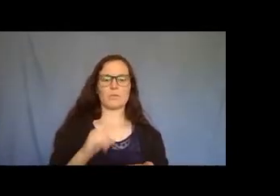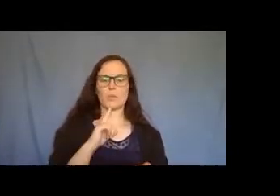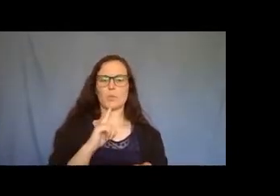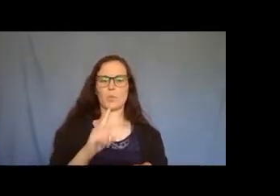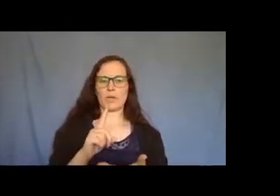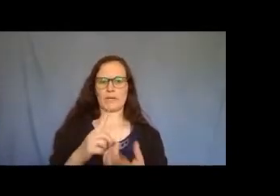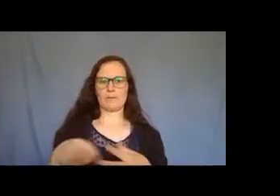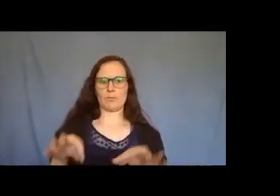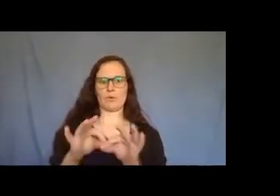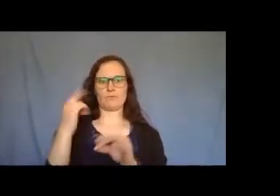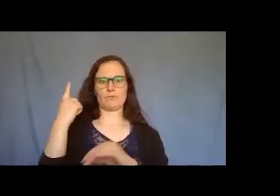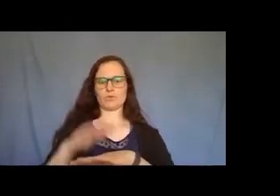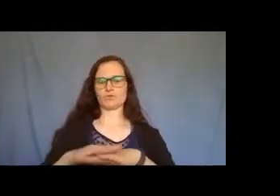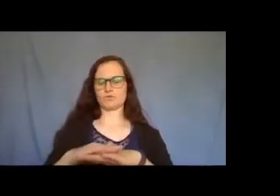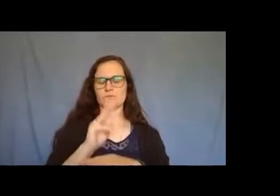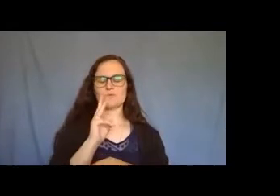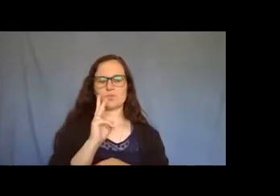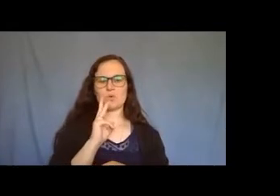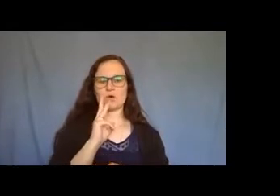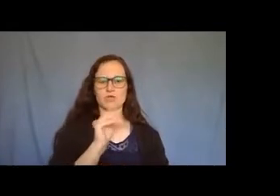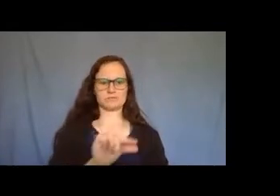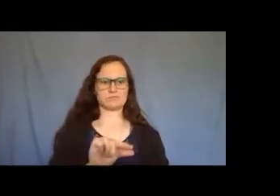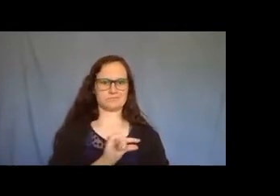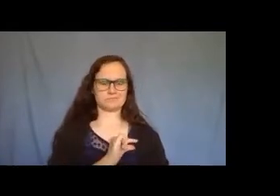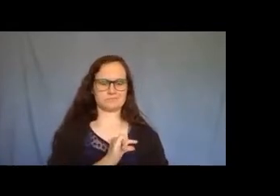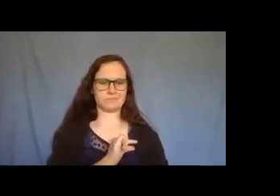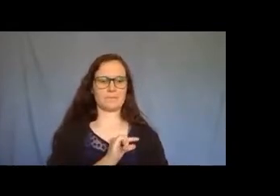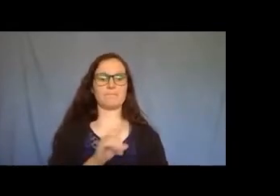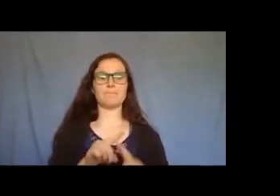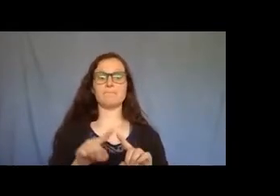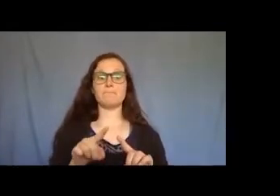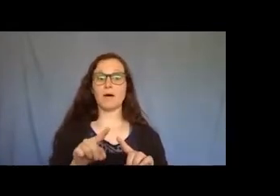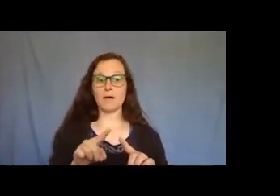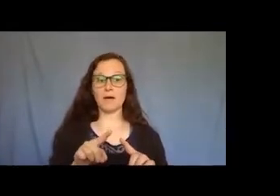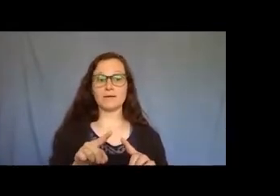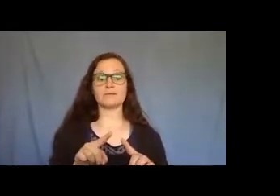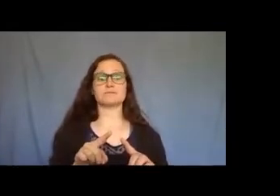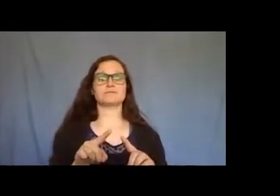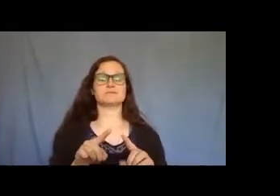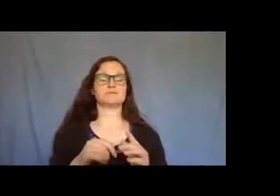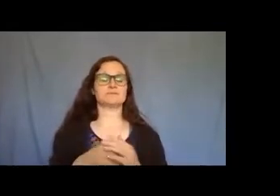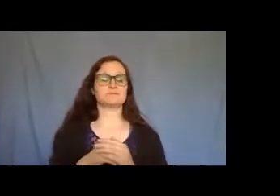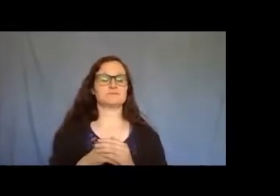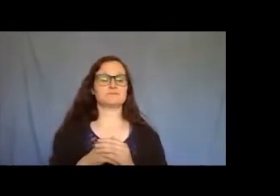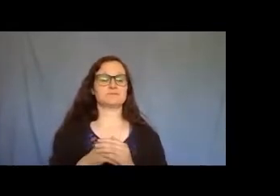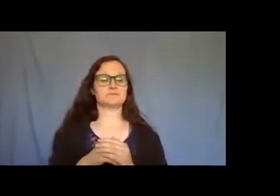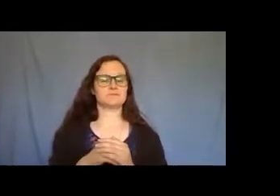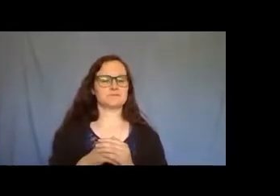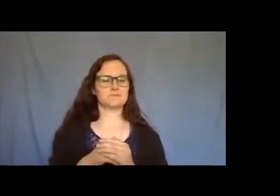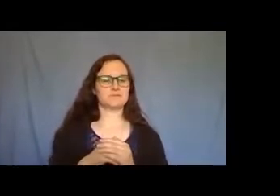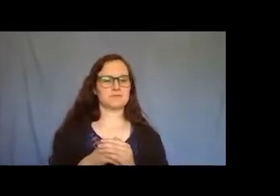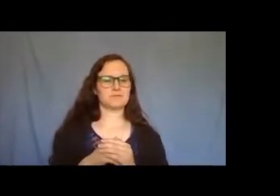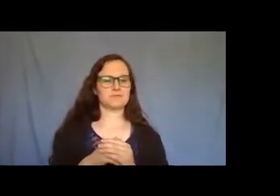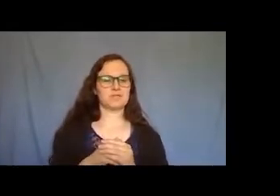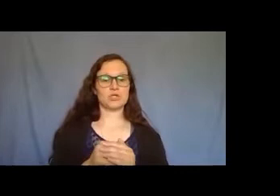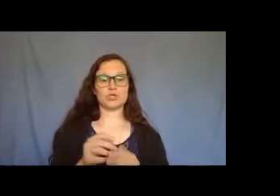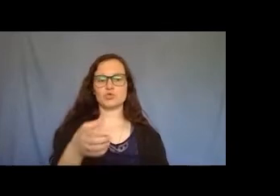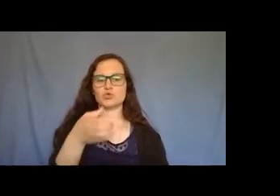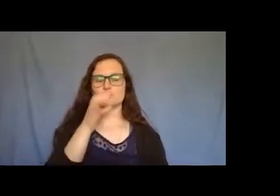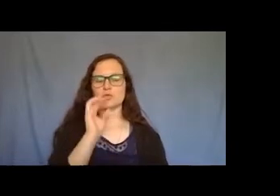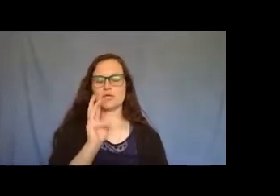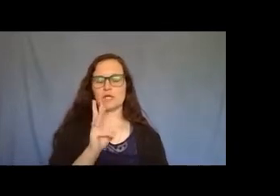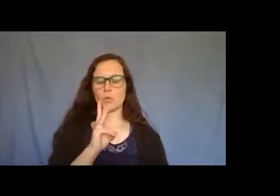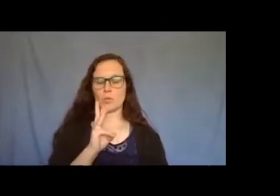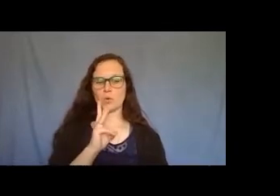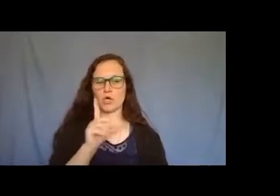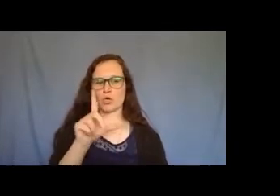However, total lead is also a concern. The EPA action level for drinking water is 15 micrograms